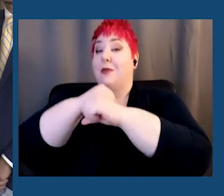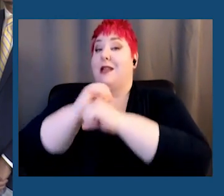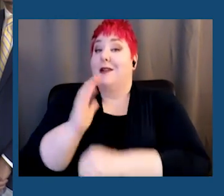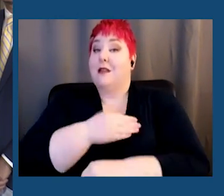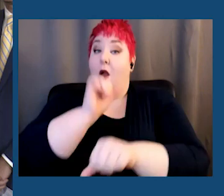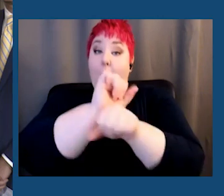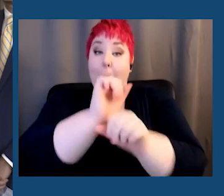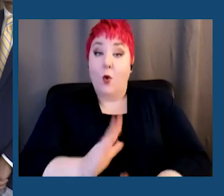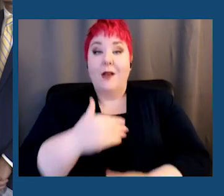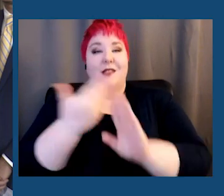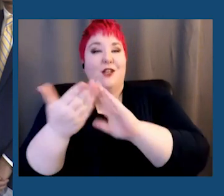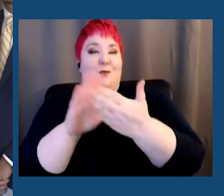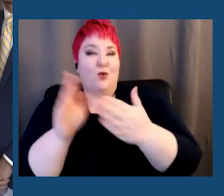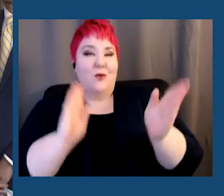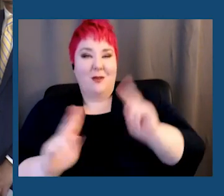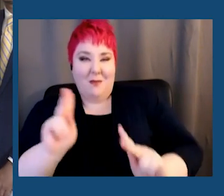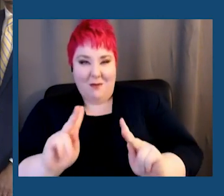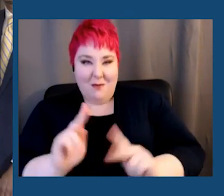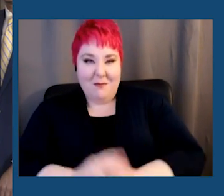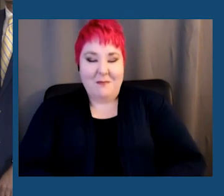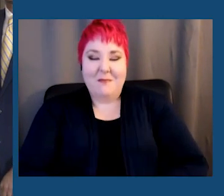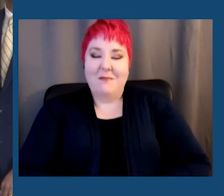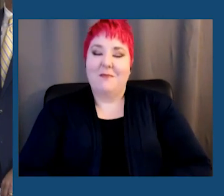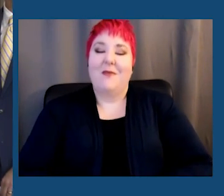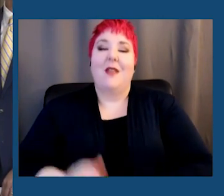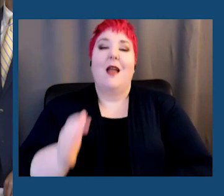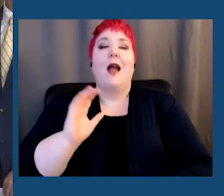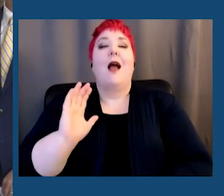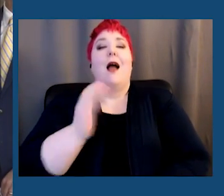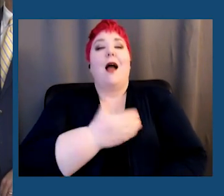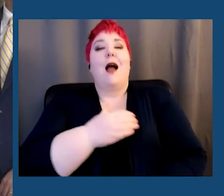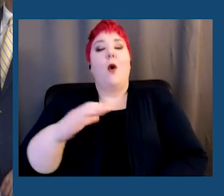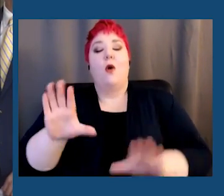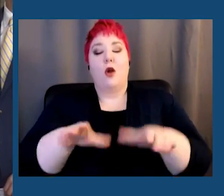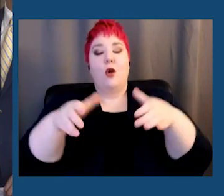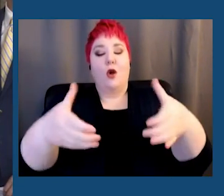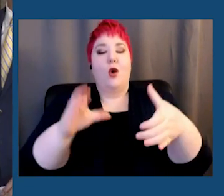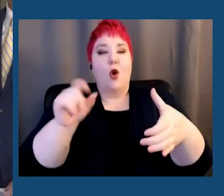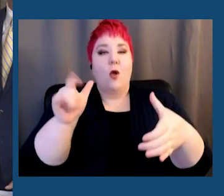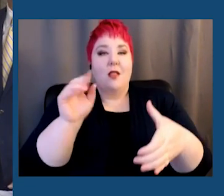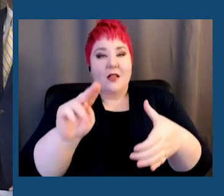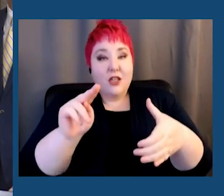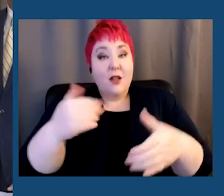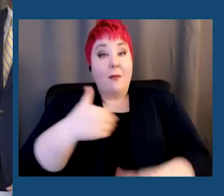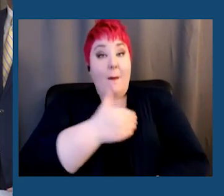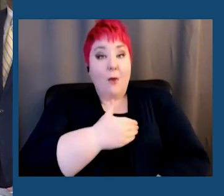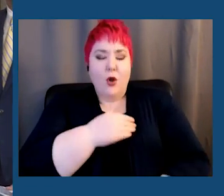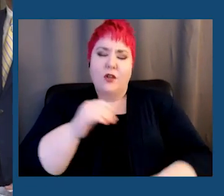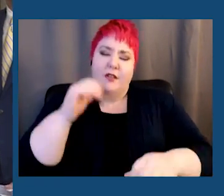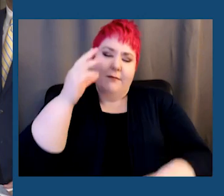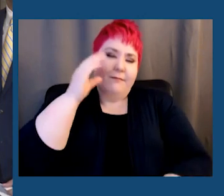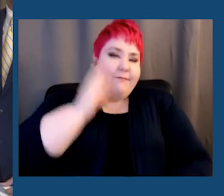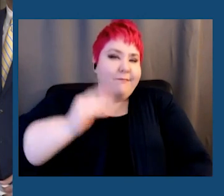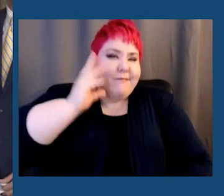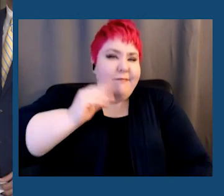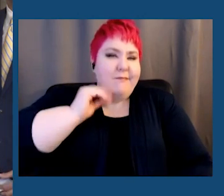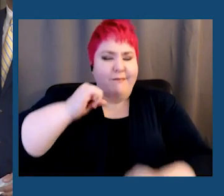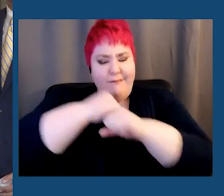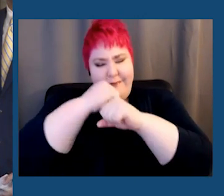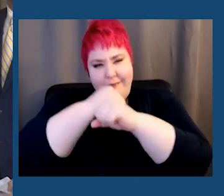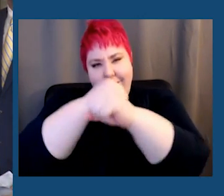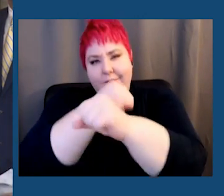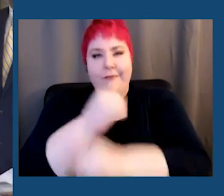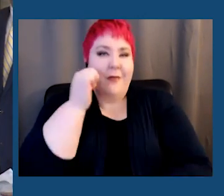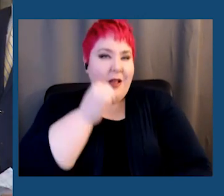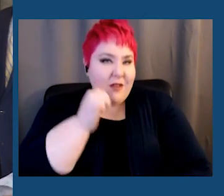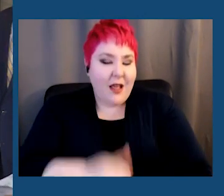members. Our coalition members are battling this issue on the ground daily. We appreciate the governor